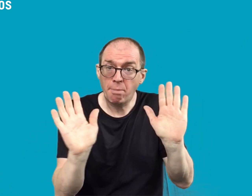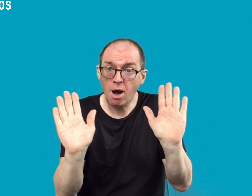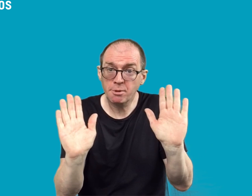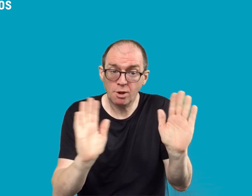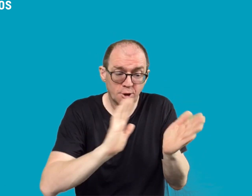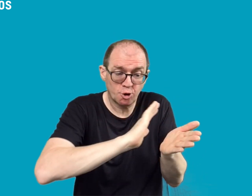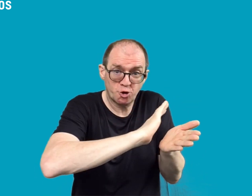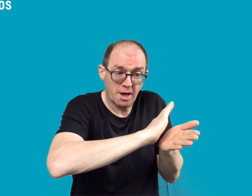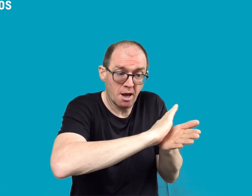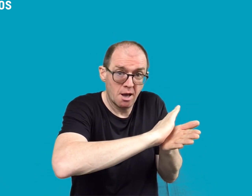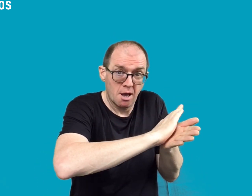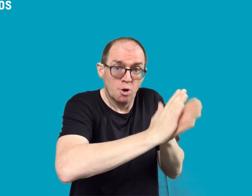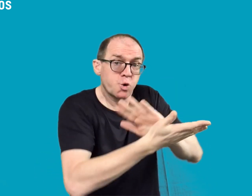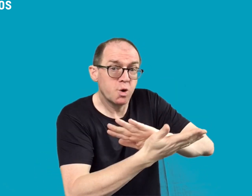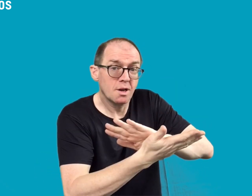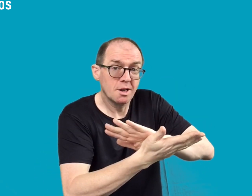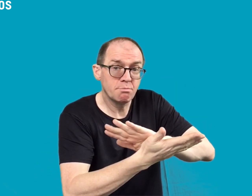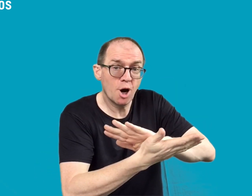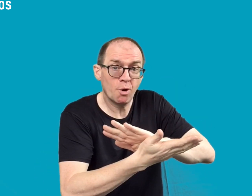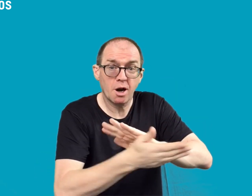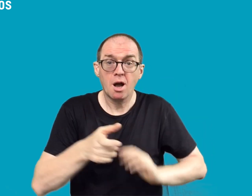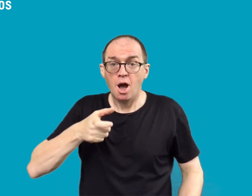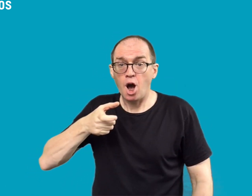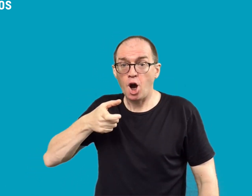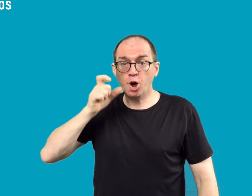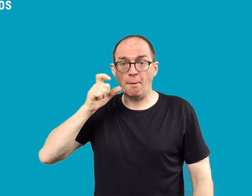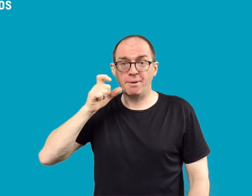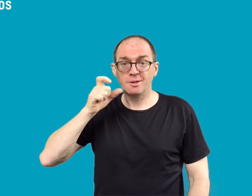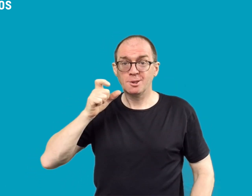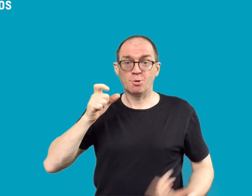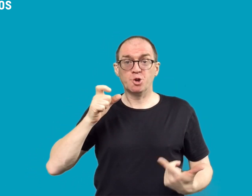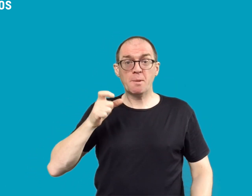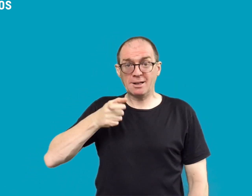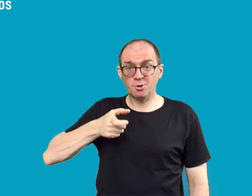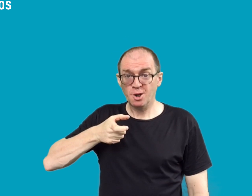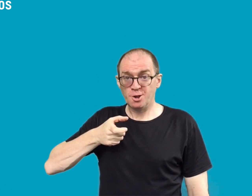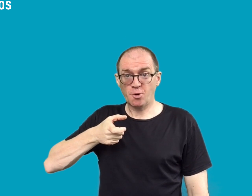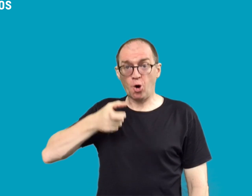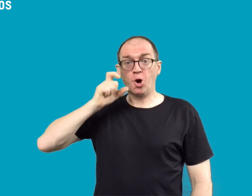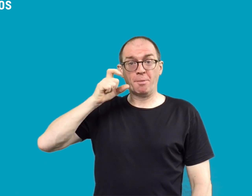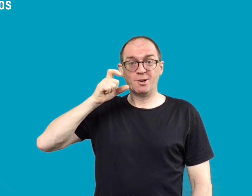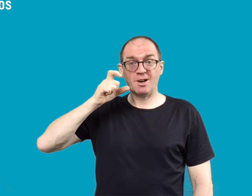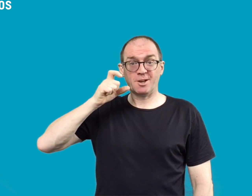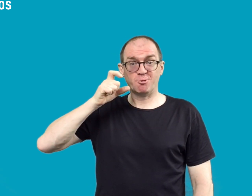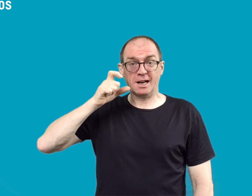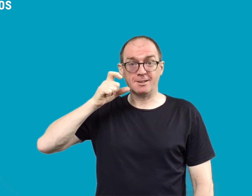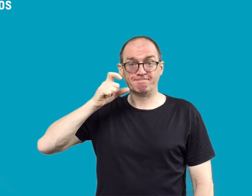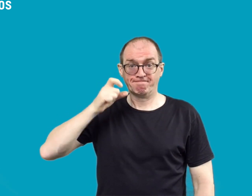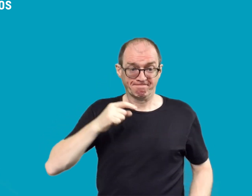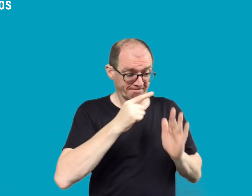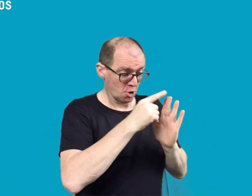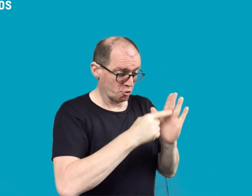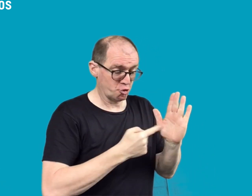So your palms will touch there. He broke a cup. So just imagine you've got a cup and you're having a